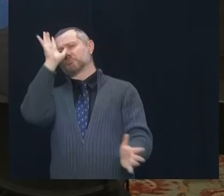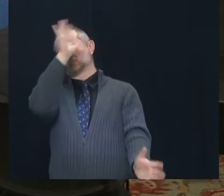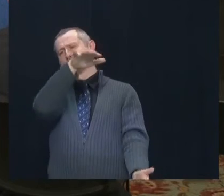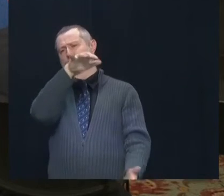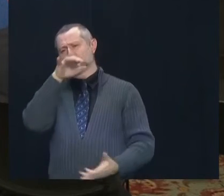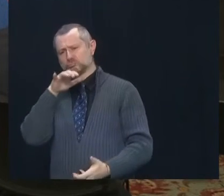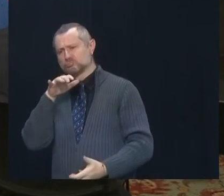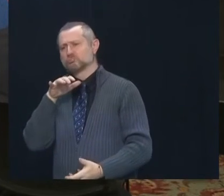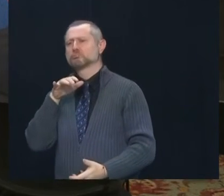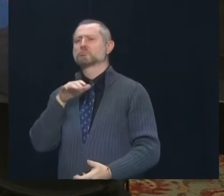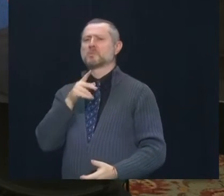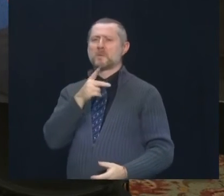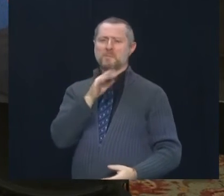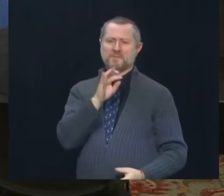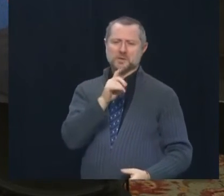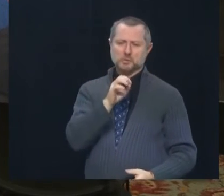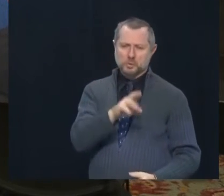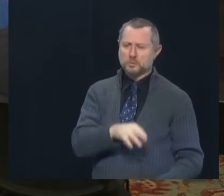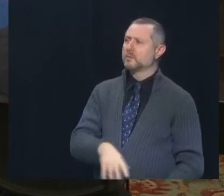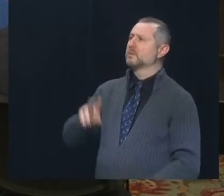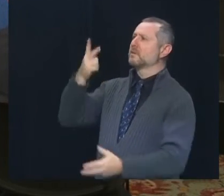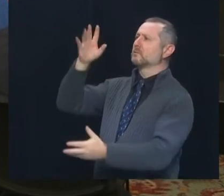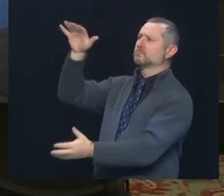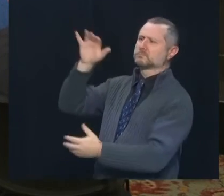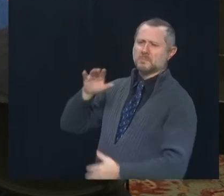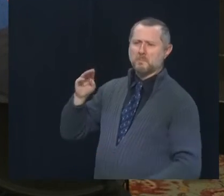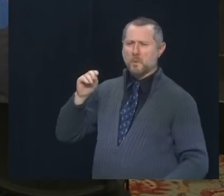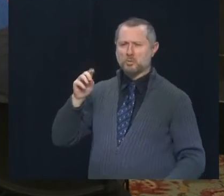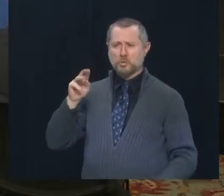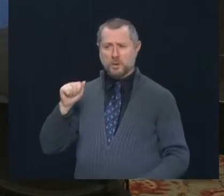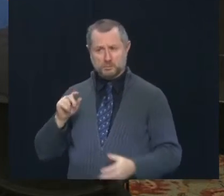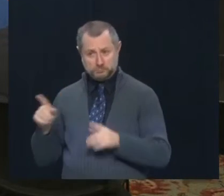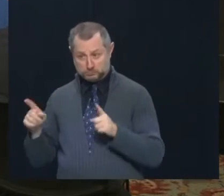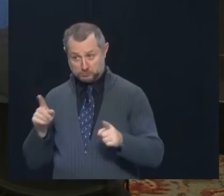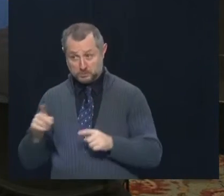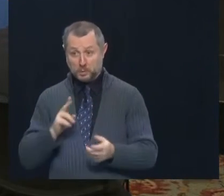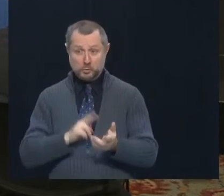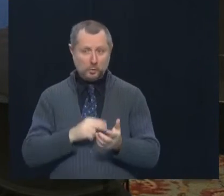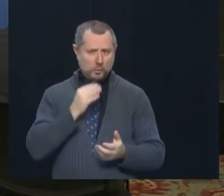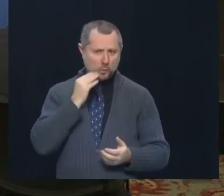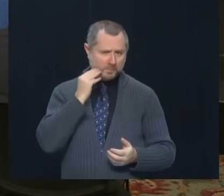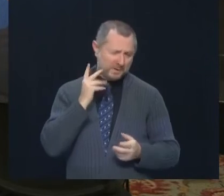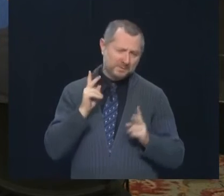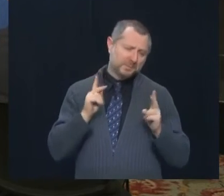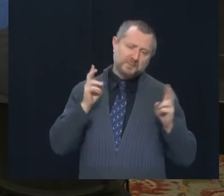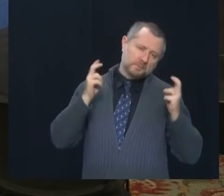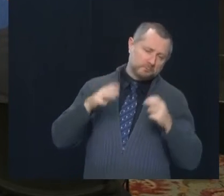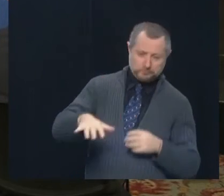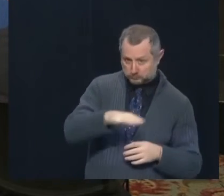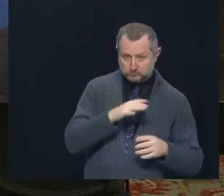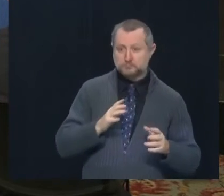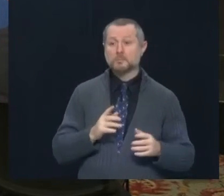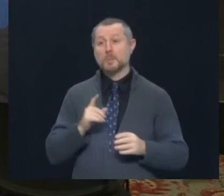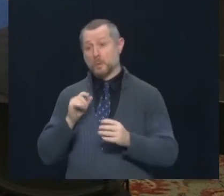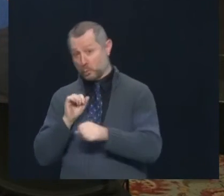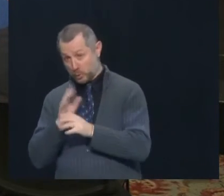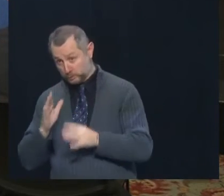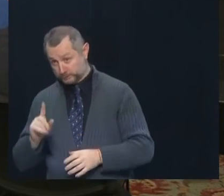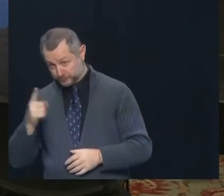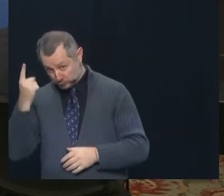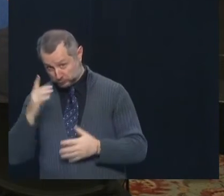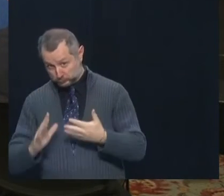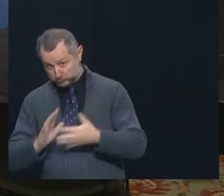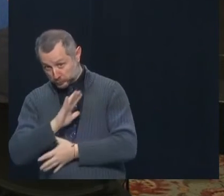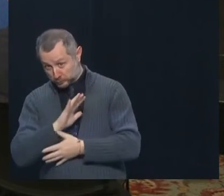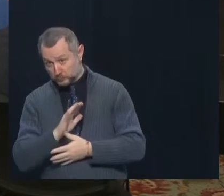Moderna, are nursing home patients nursing home residents and workers are prioritized? Are they also